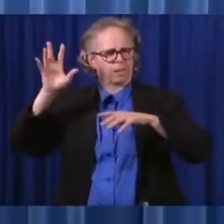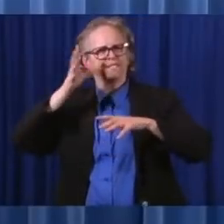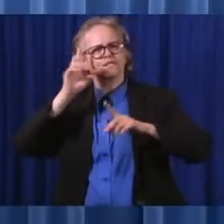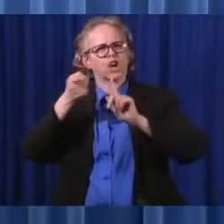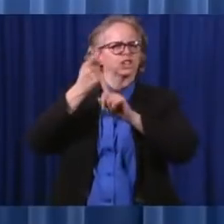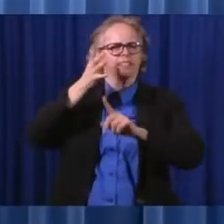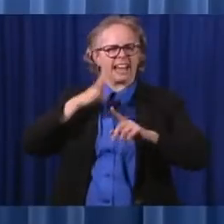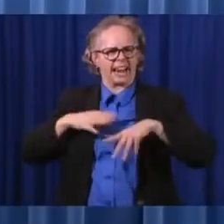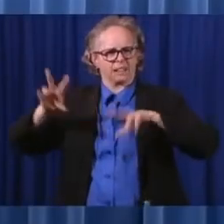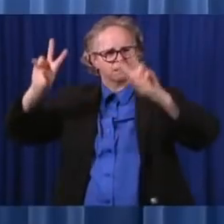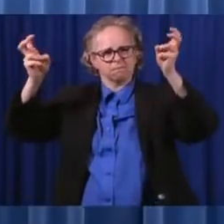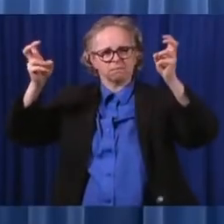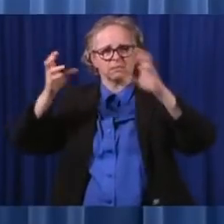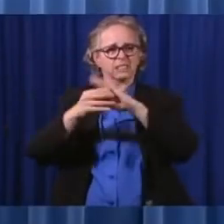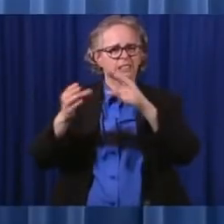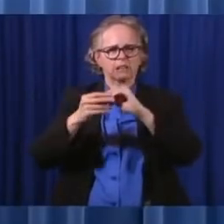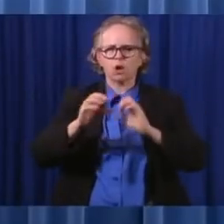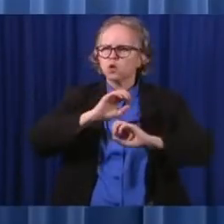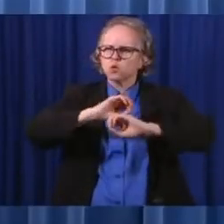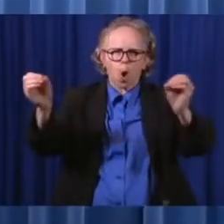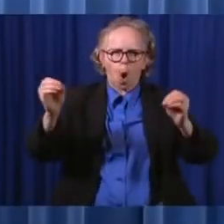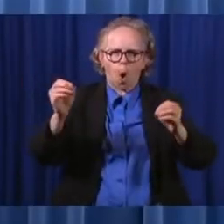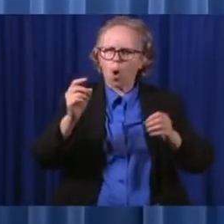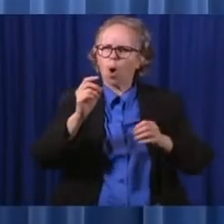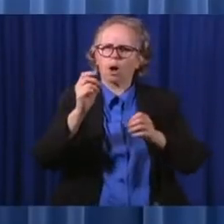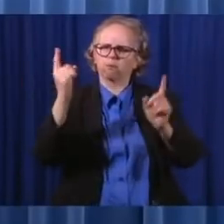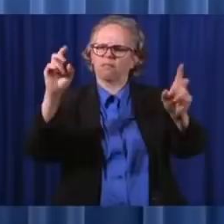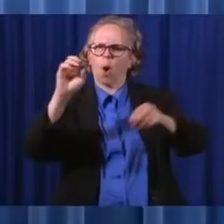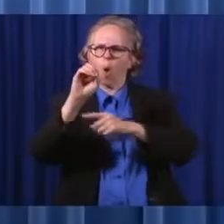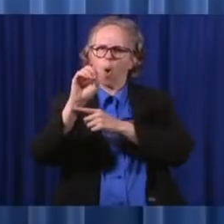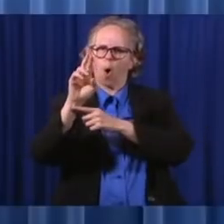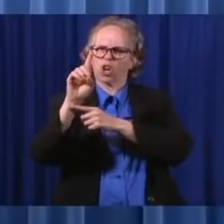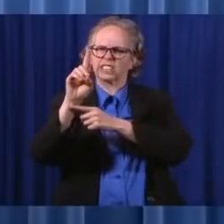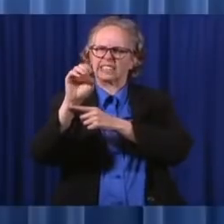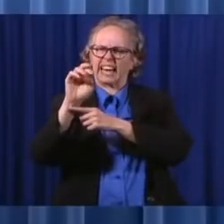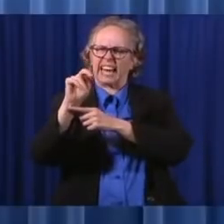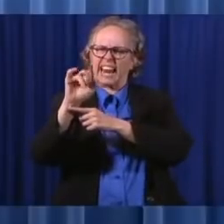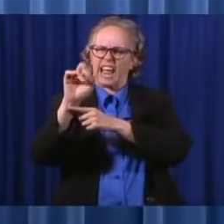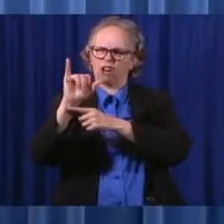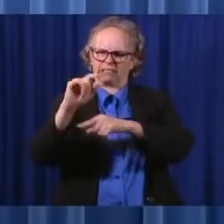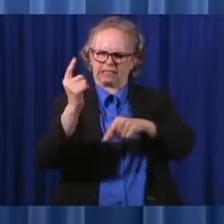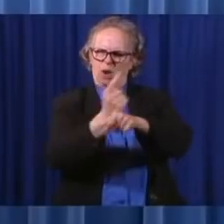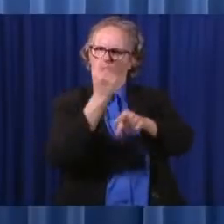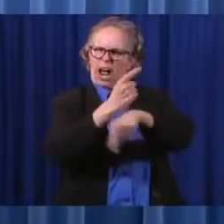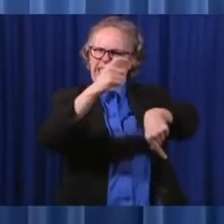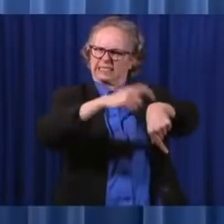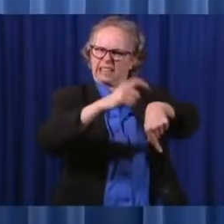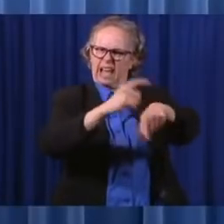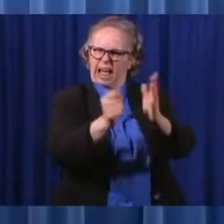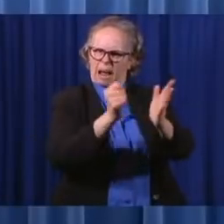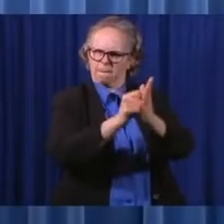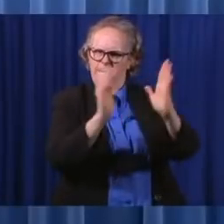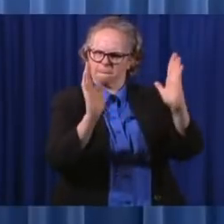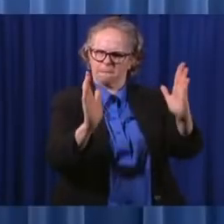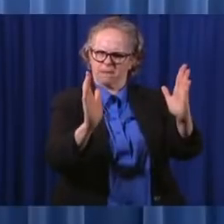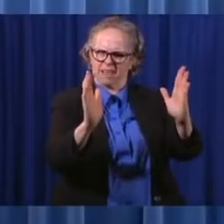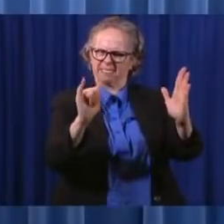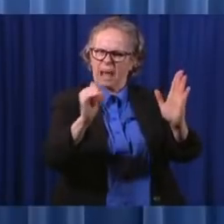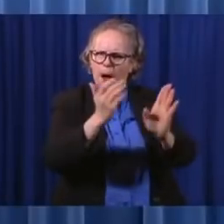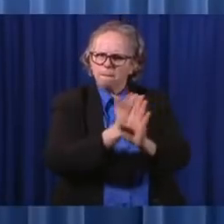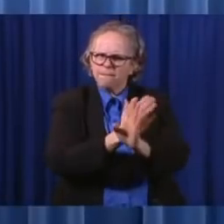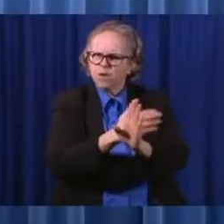for us, in the middle of this pandemic, these are no ordinary times. In fact, this is a time in our history when